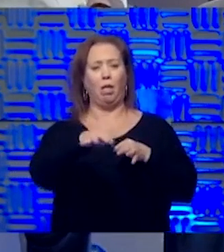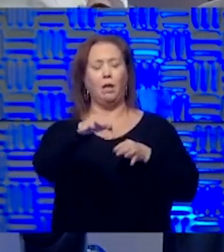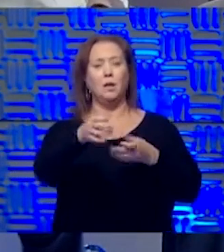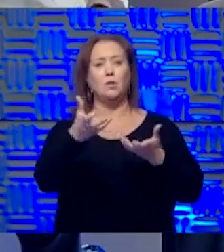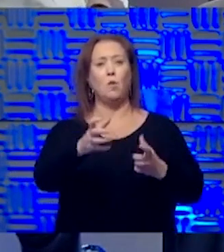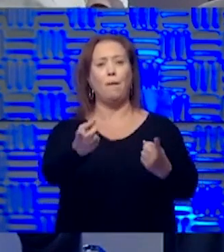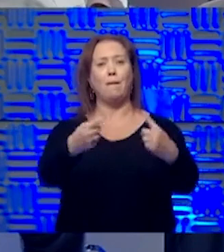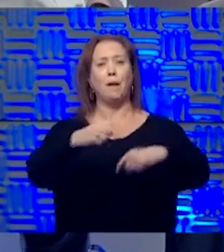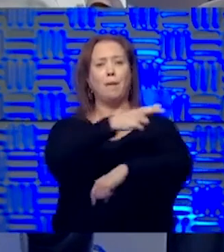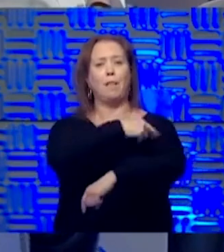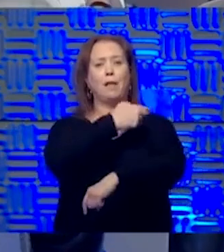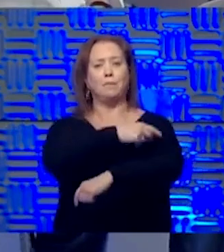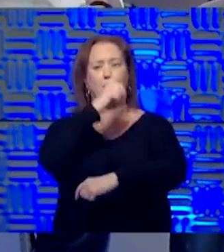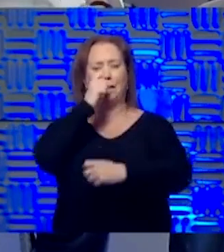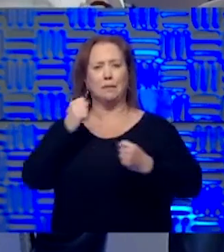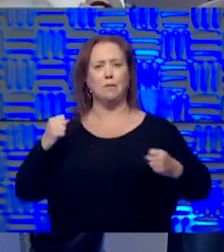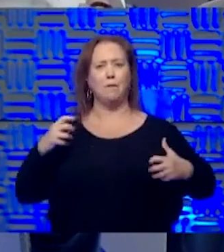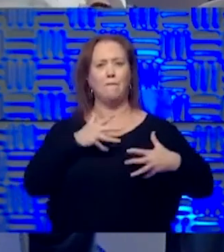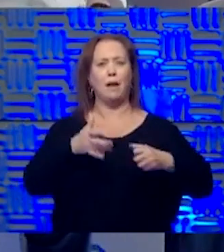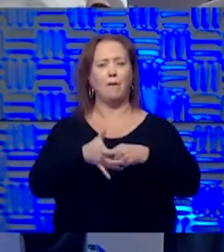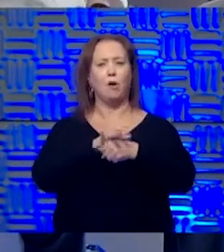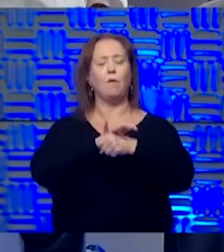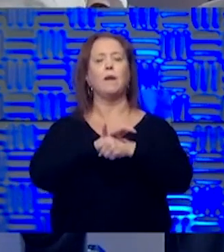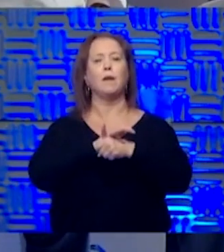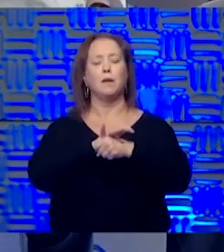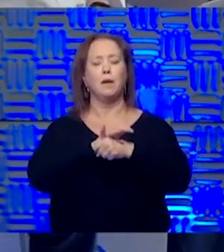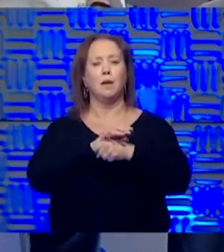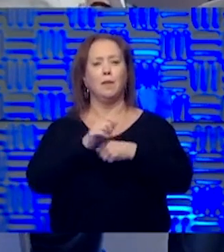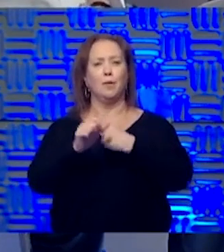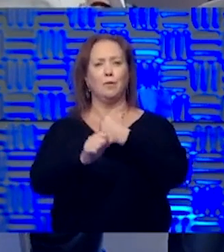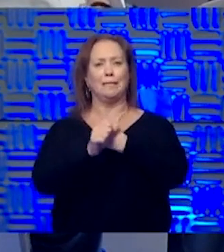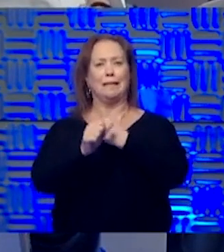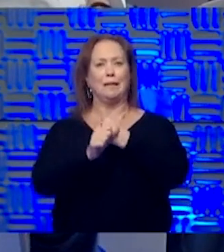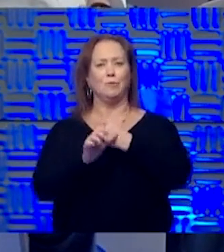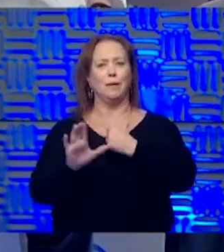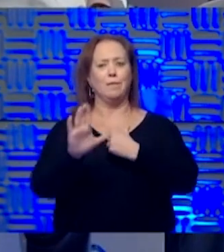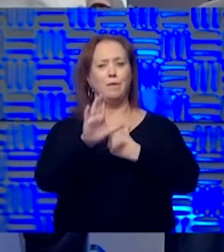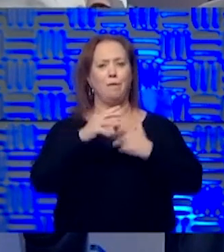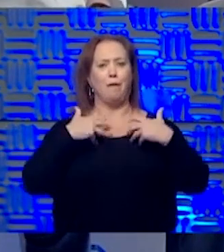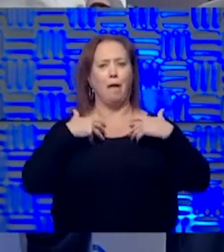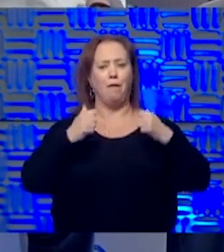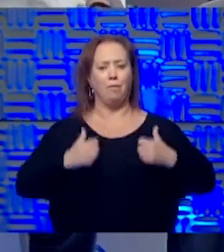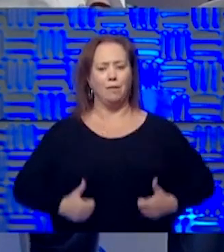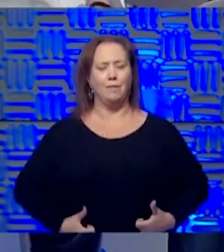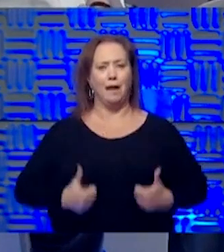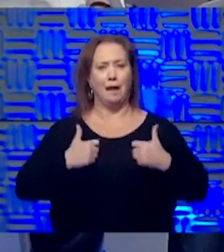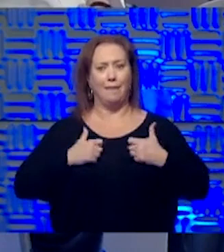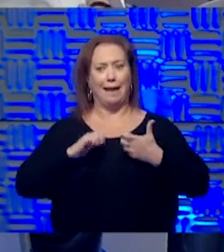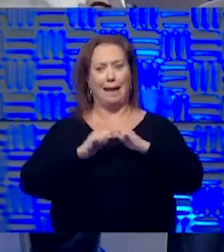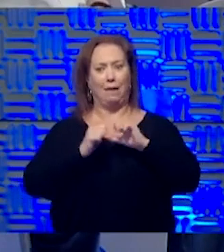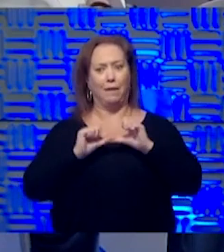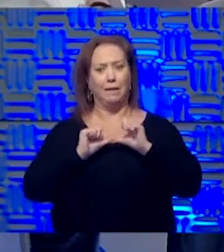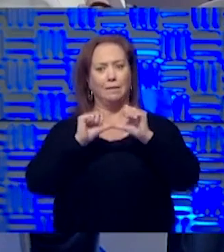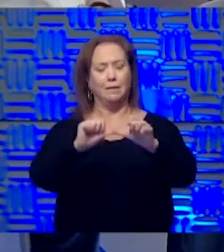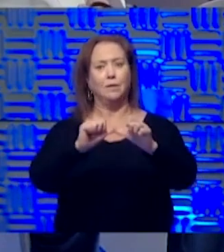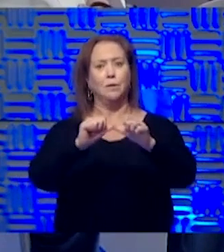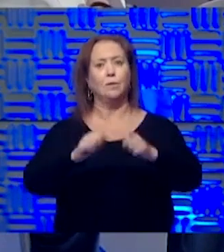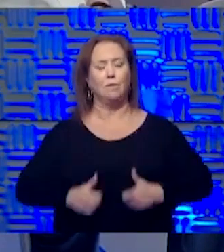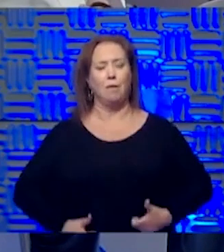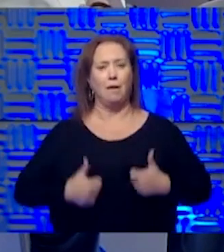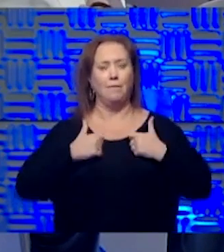of COVID, what they're really doing is they're endangering their own life and how they're going to be able to live for the rest of their life.